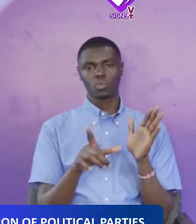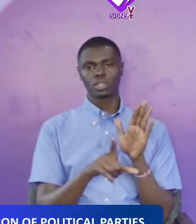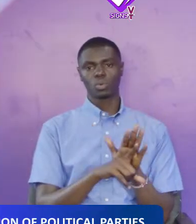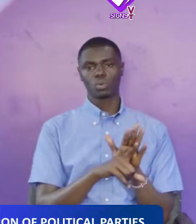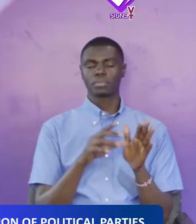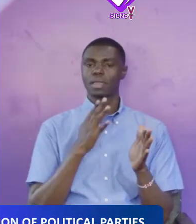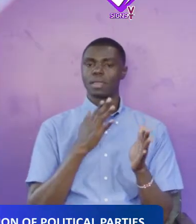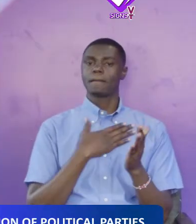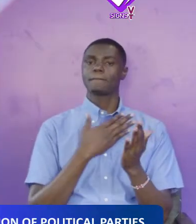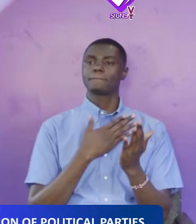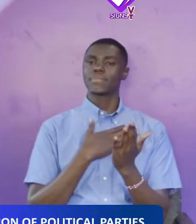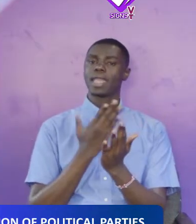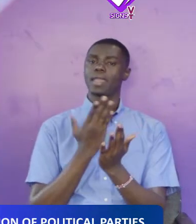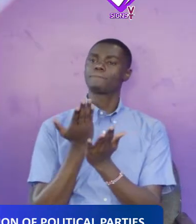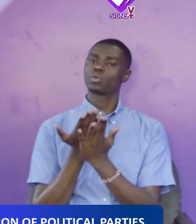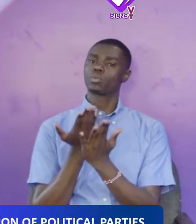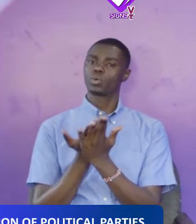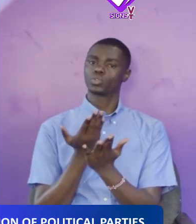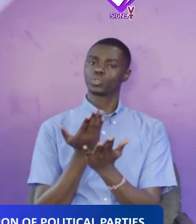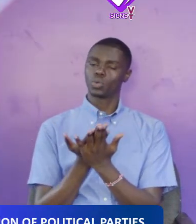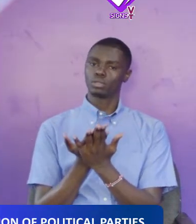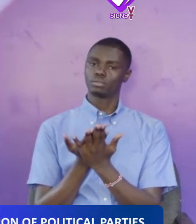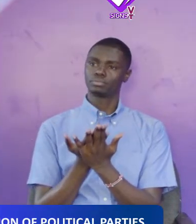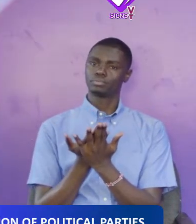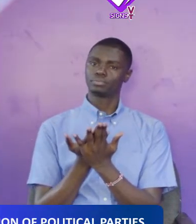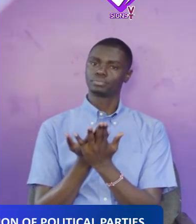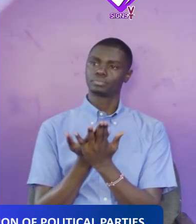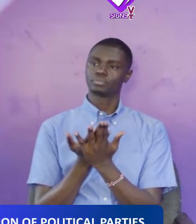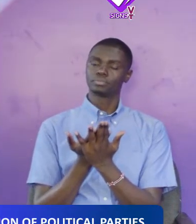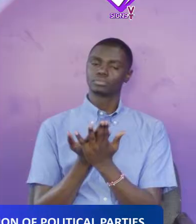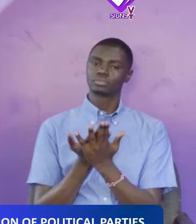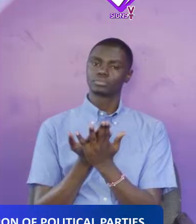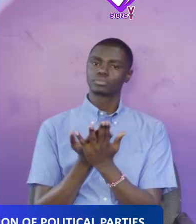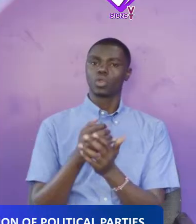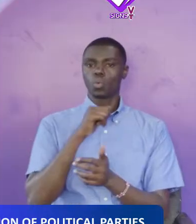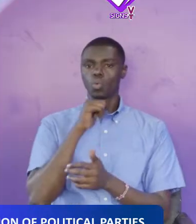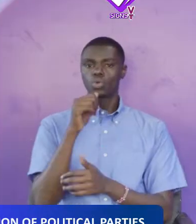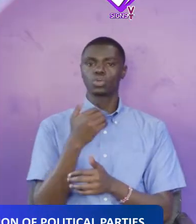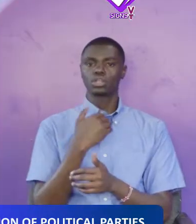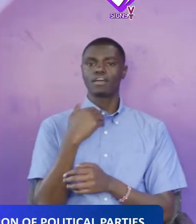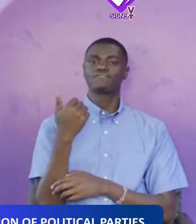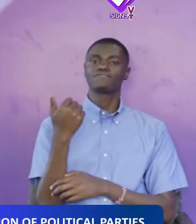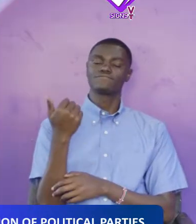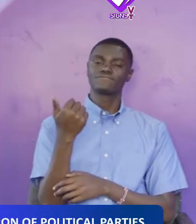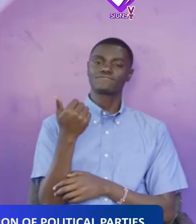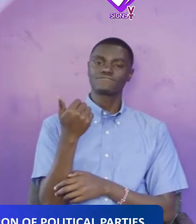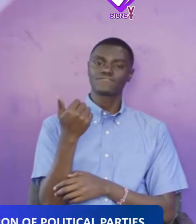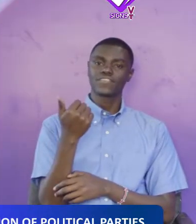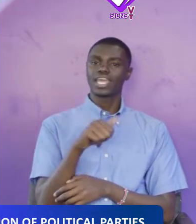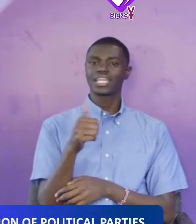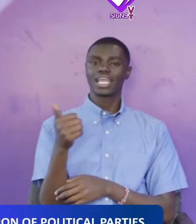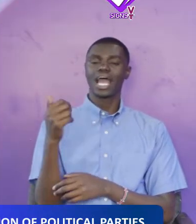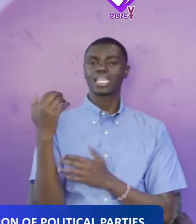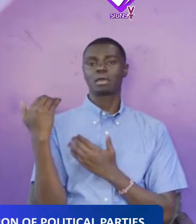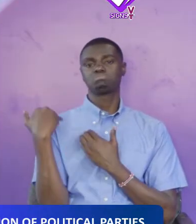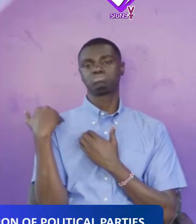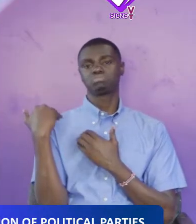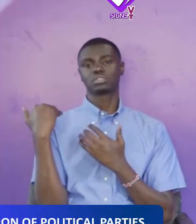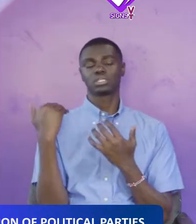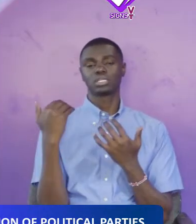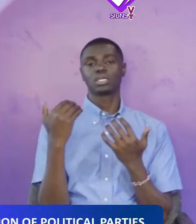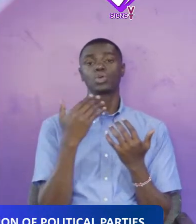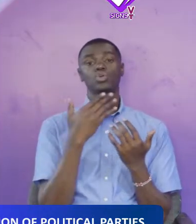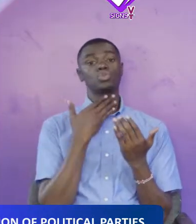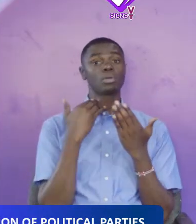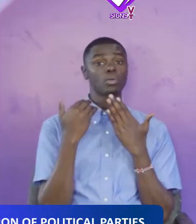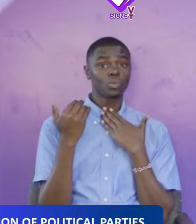as a bystander, in that process, because we don't have any other in that process, is that you may want